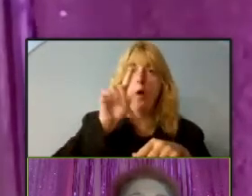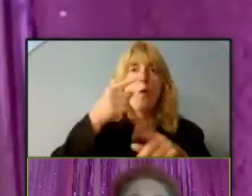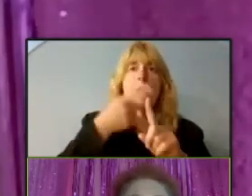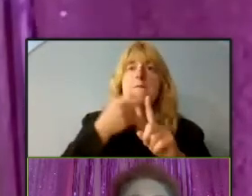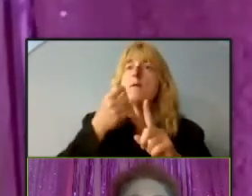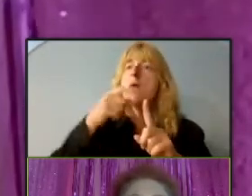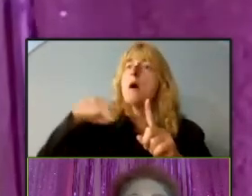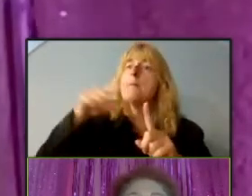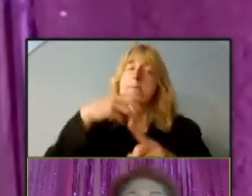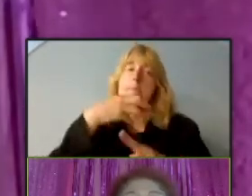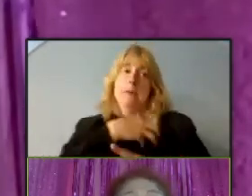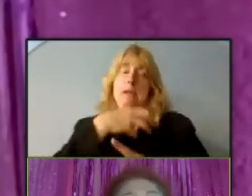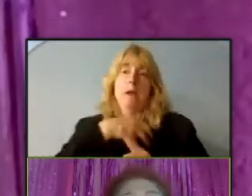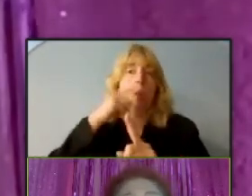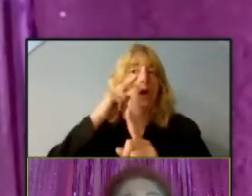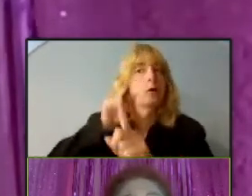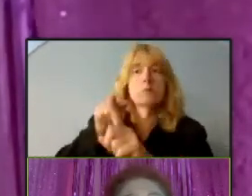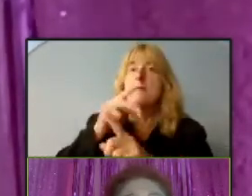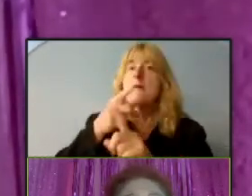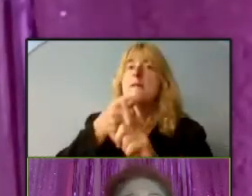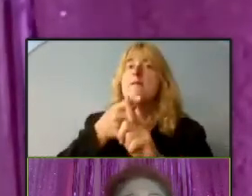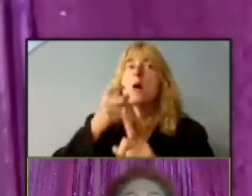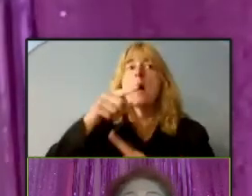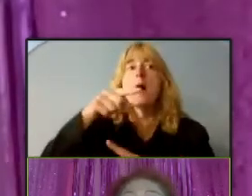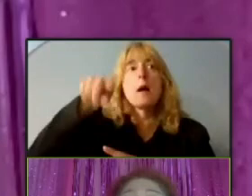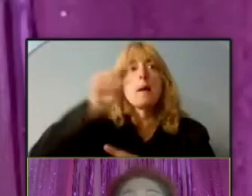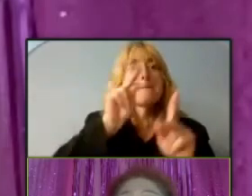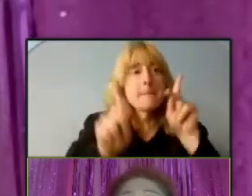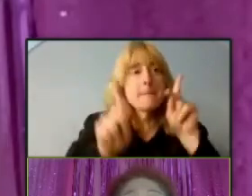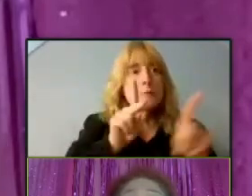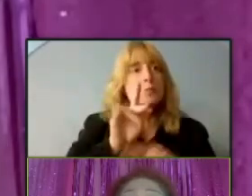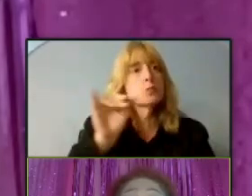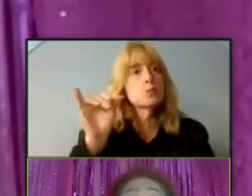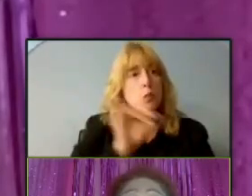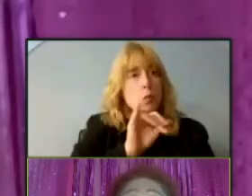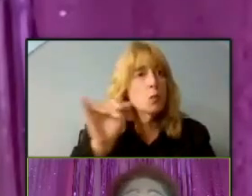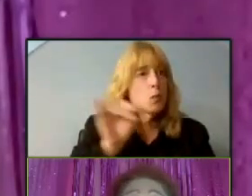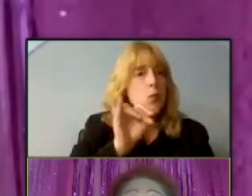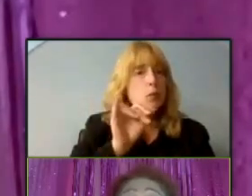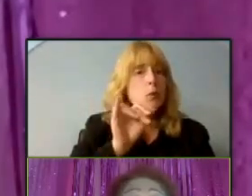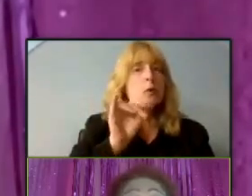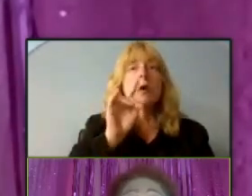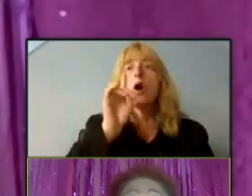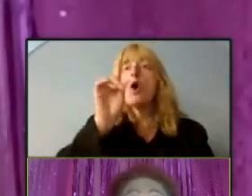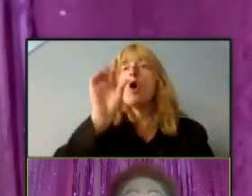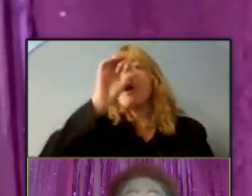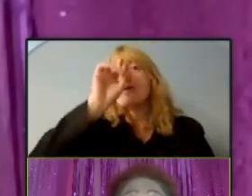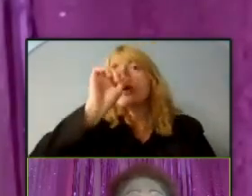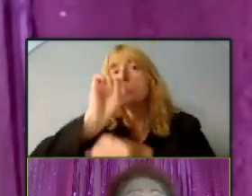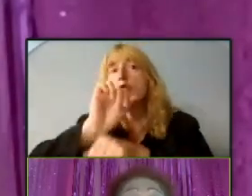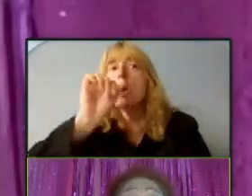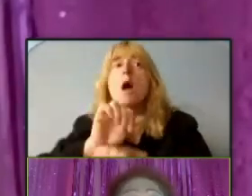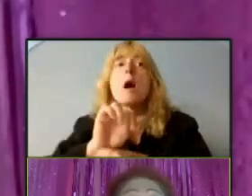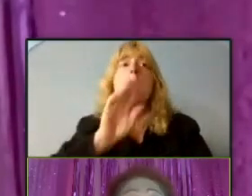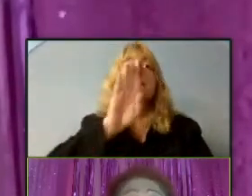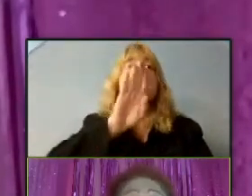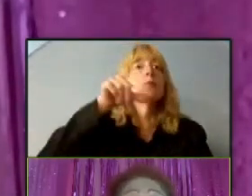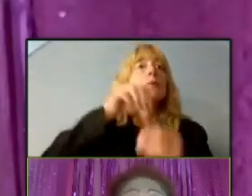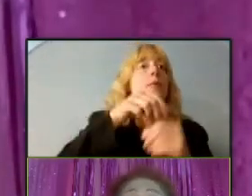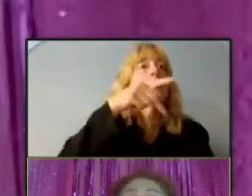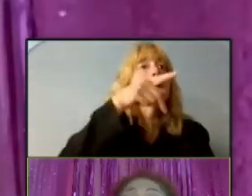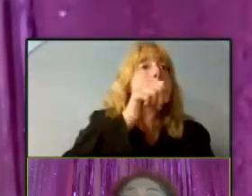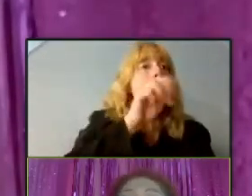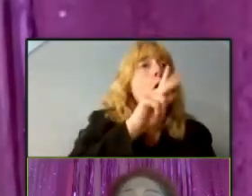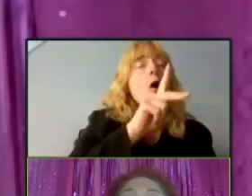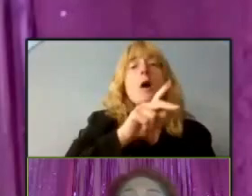law enforcement, it's private citizens too. I mean, just going for a jog, barbecuing in the park, sitting in the lobby of a